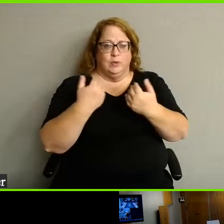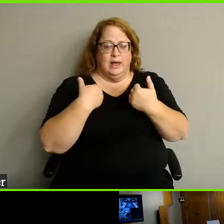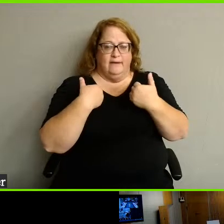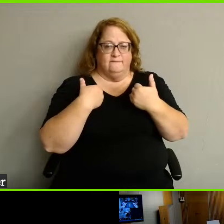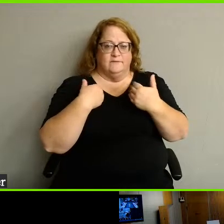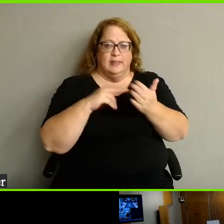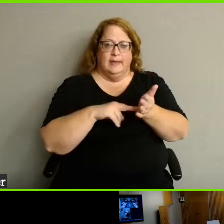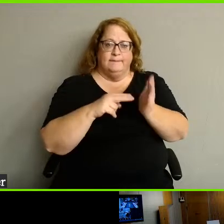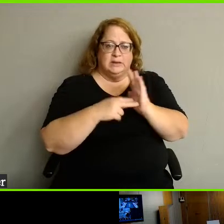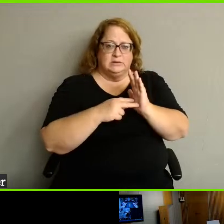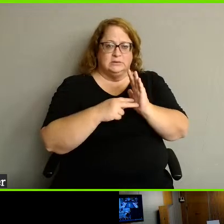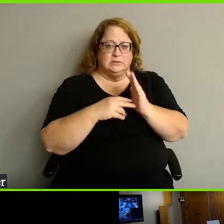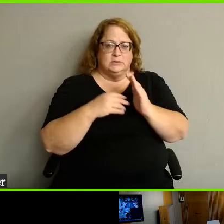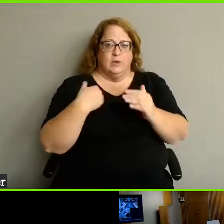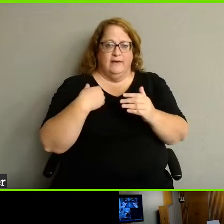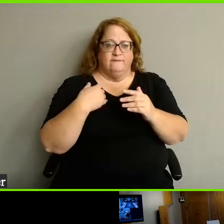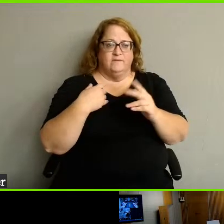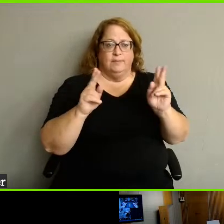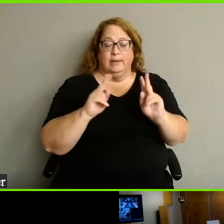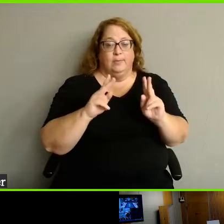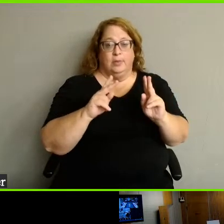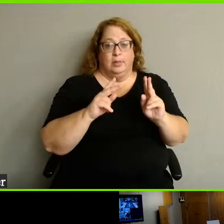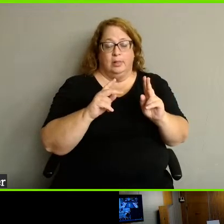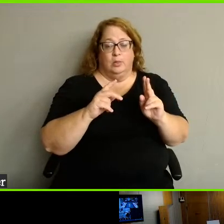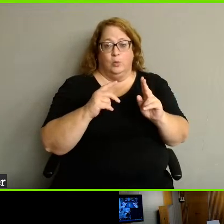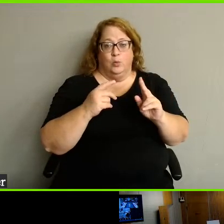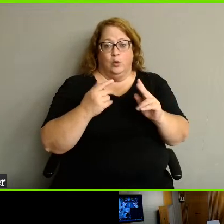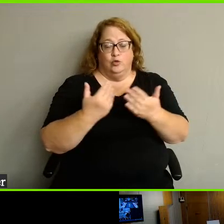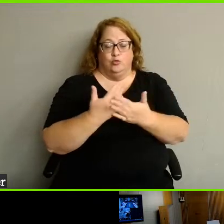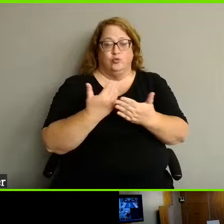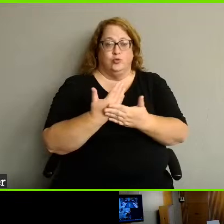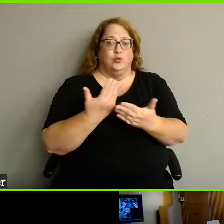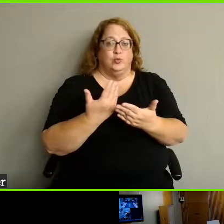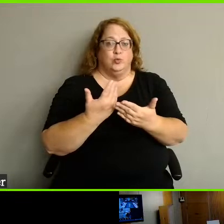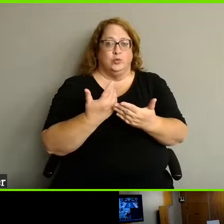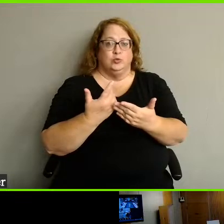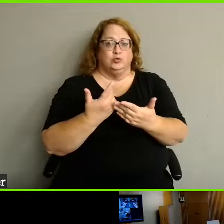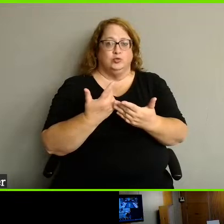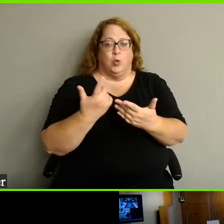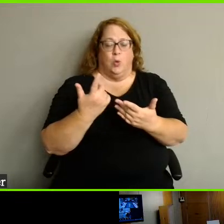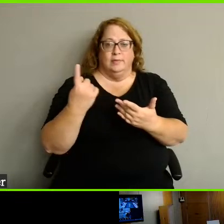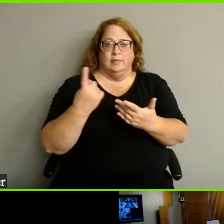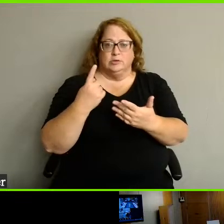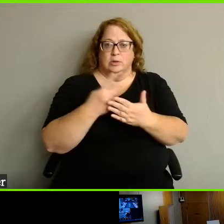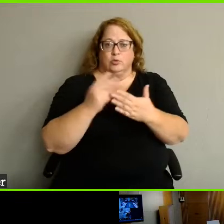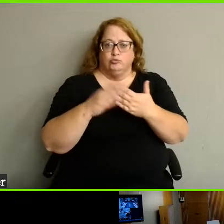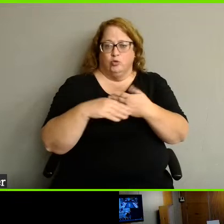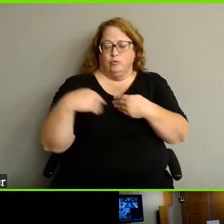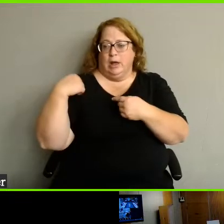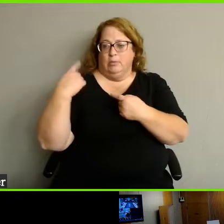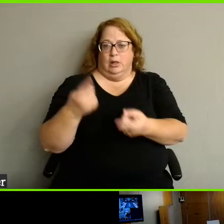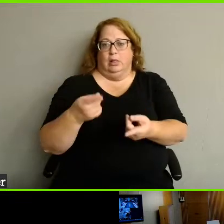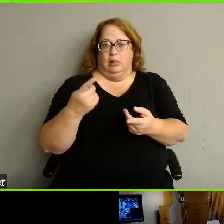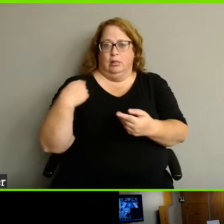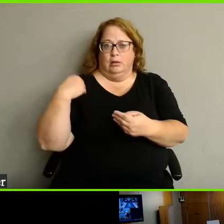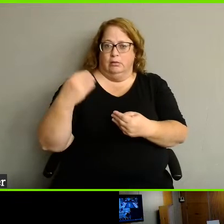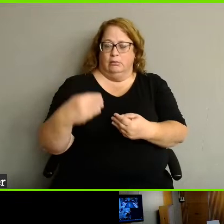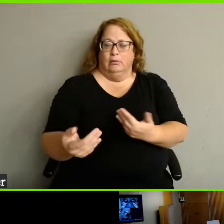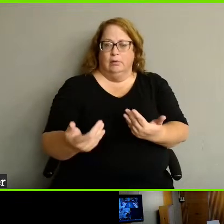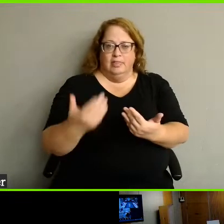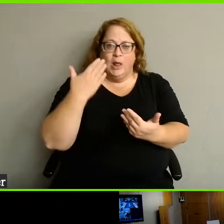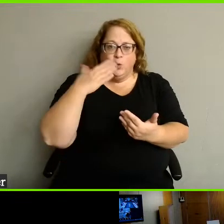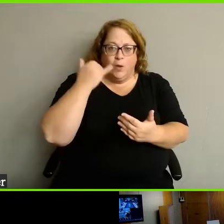we got, they haven't been here for a while. And so they inherit something. They don't know what's good or what's not